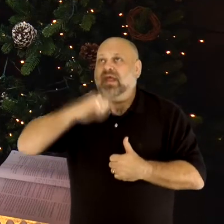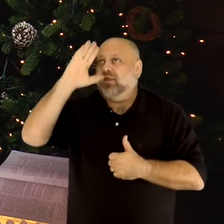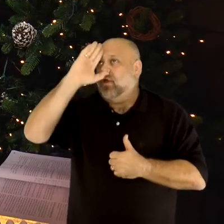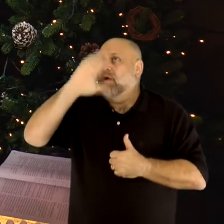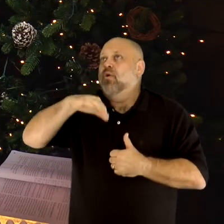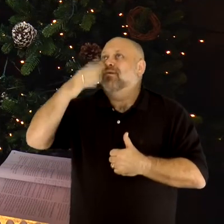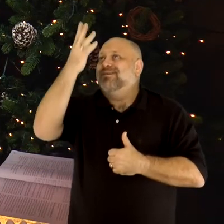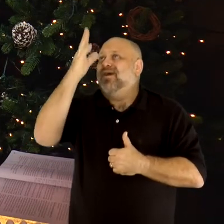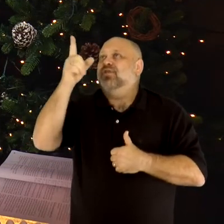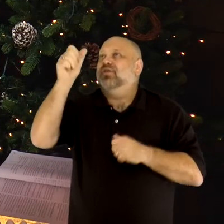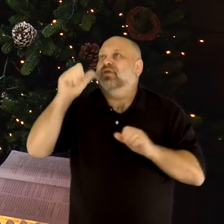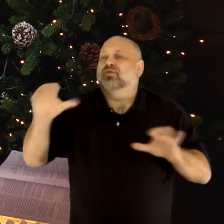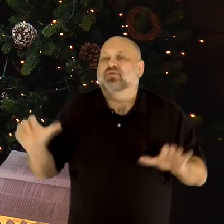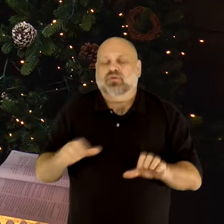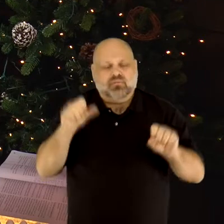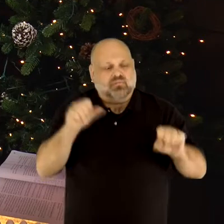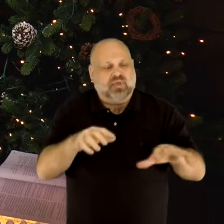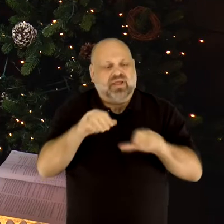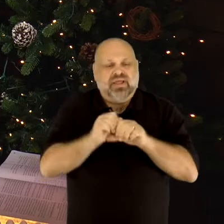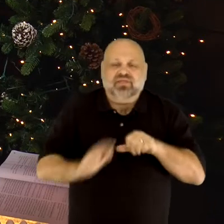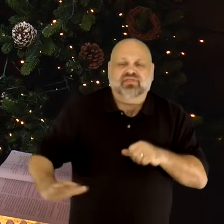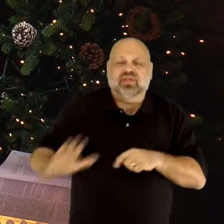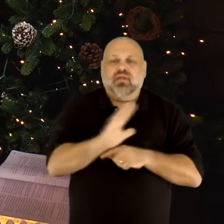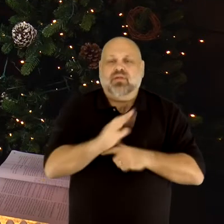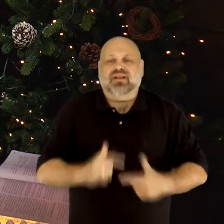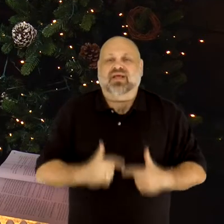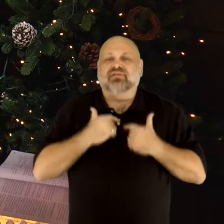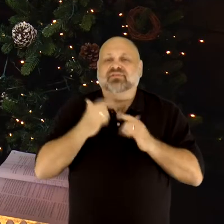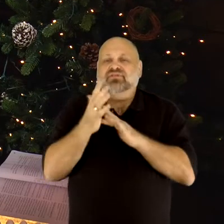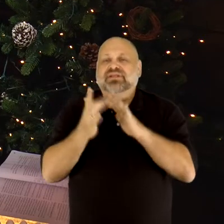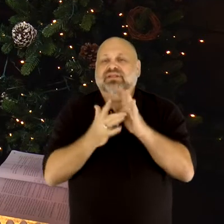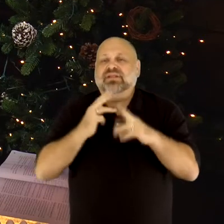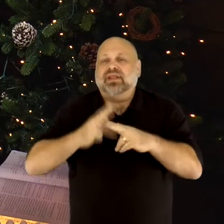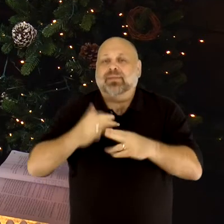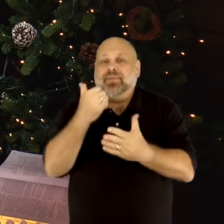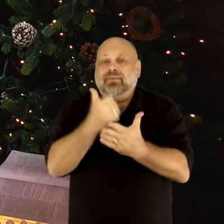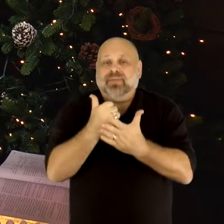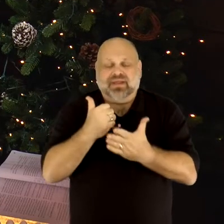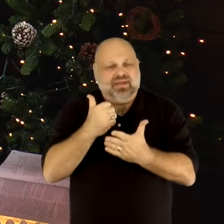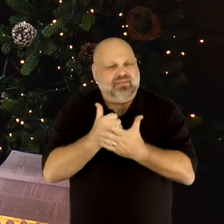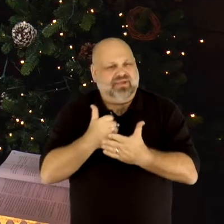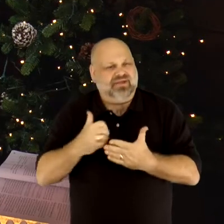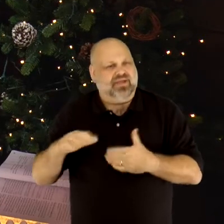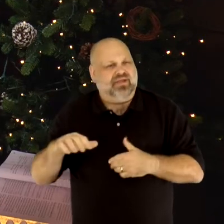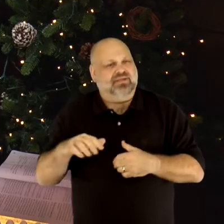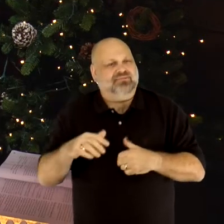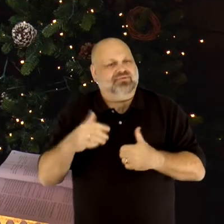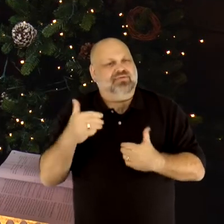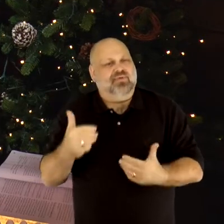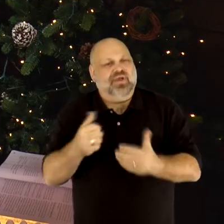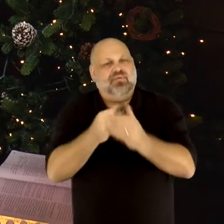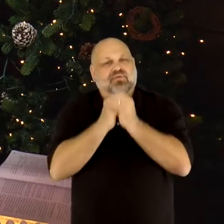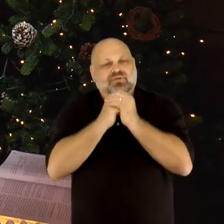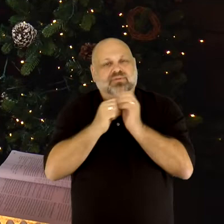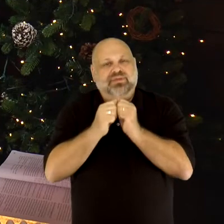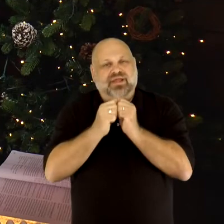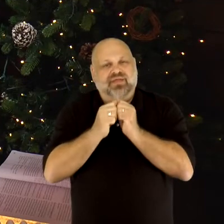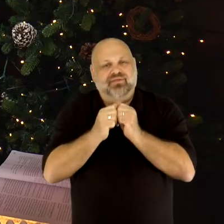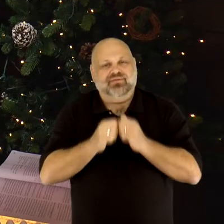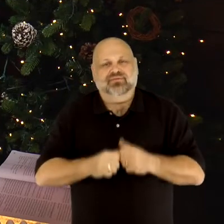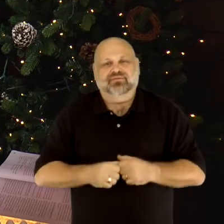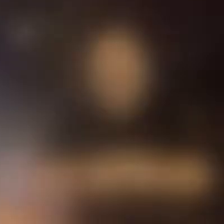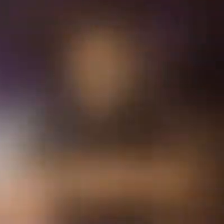that You can do the miraculous in their lives. In Jesus' name. Amen. Amen. Let's take a few minutes and worship